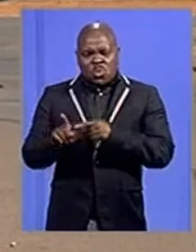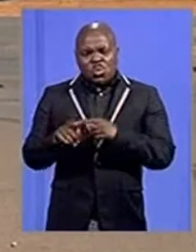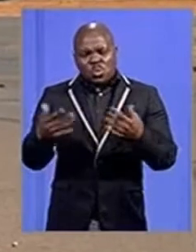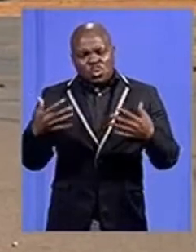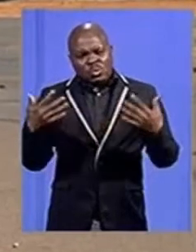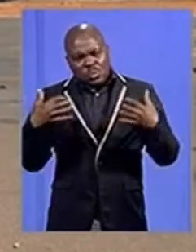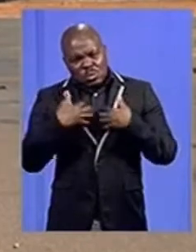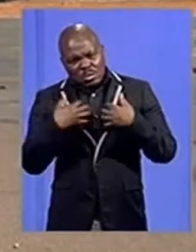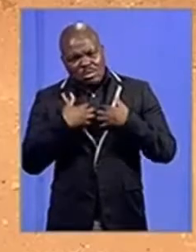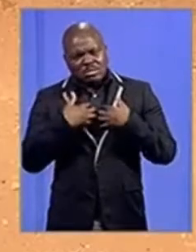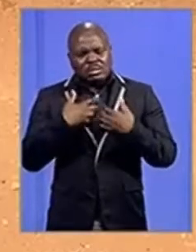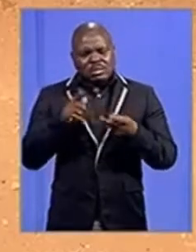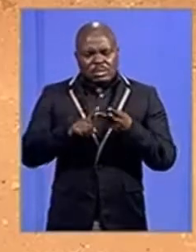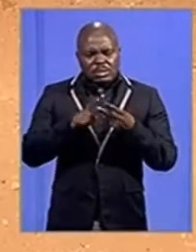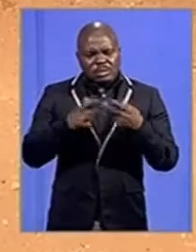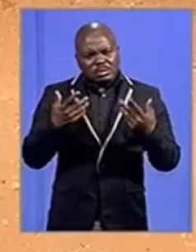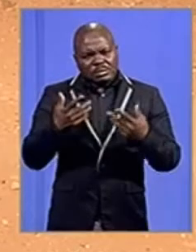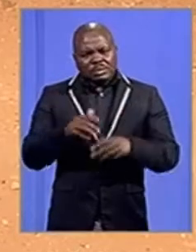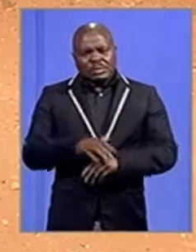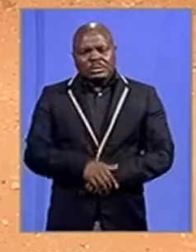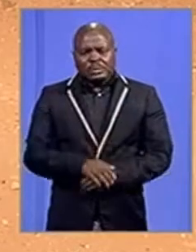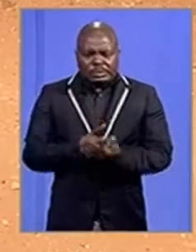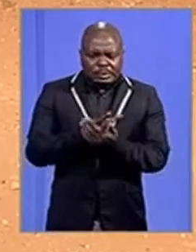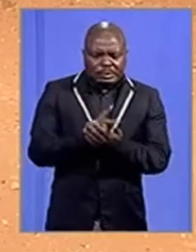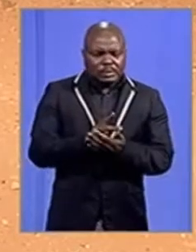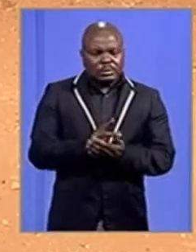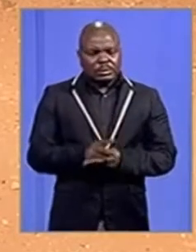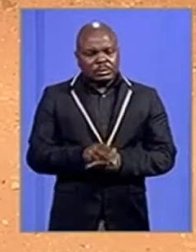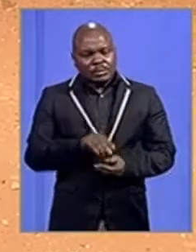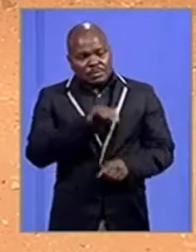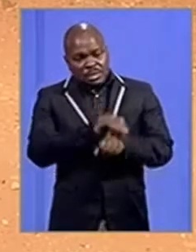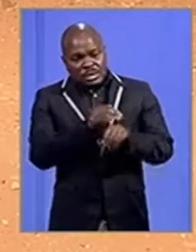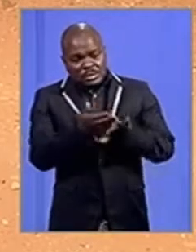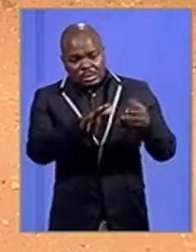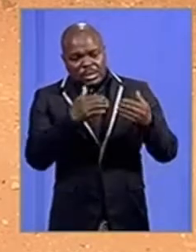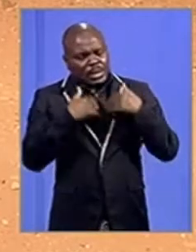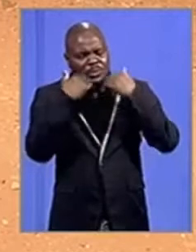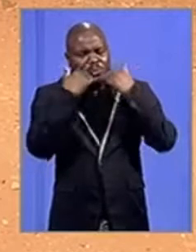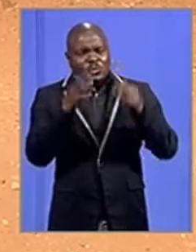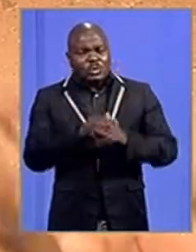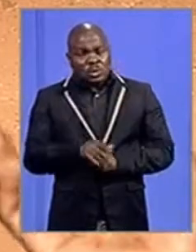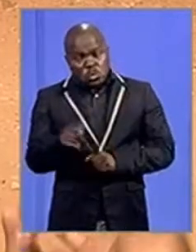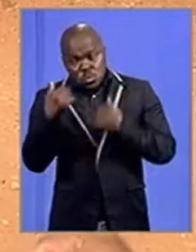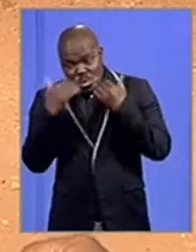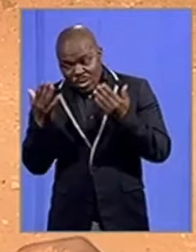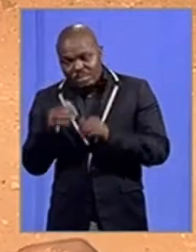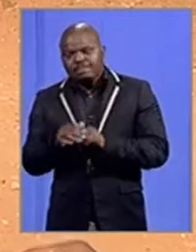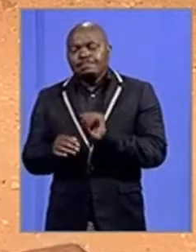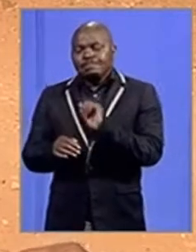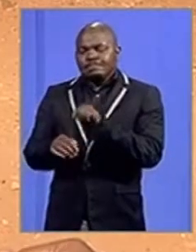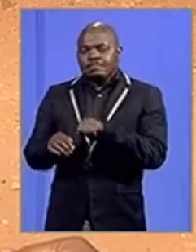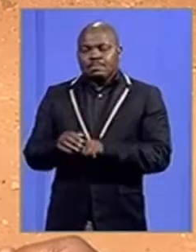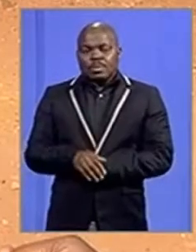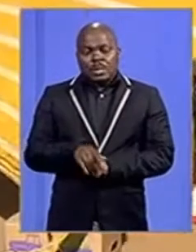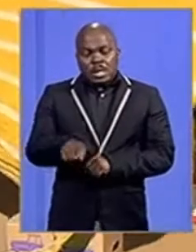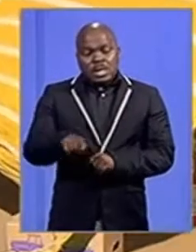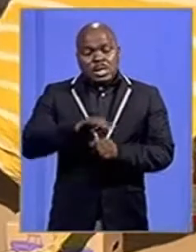tletše ka letšhogo. I don't lose my friends. You don't want to lose your friends? Yes. Ke twatši yeo e sa